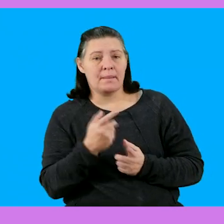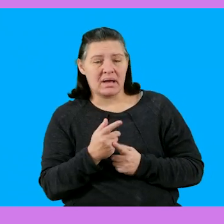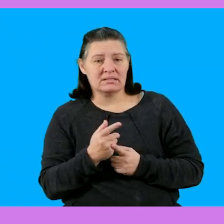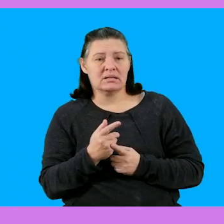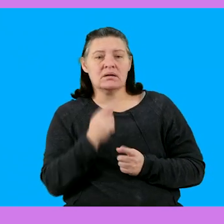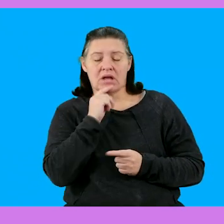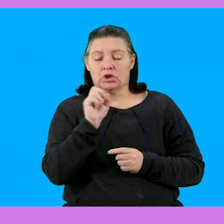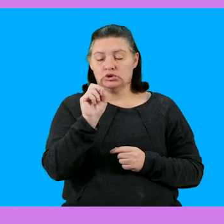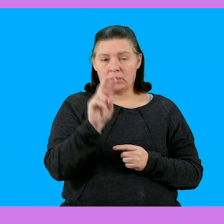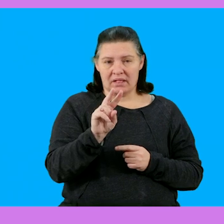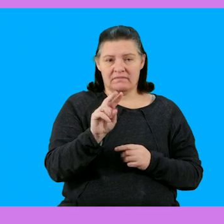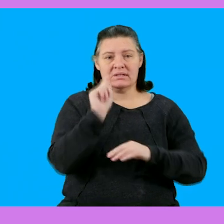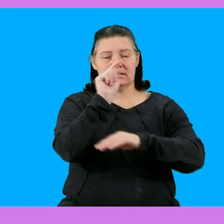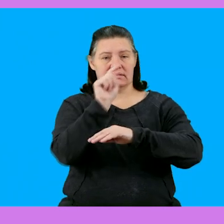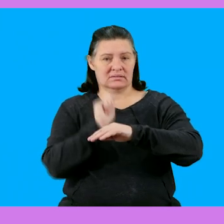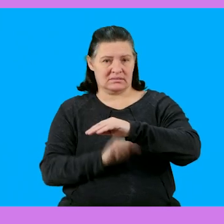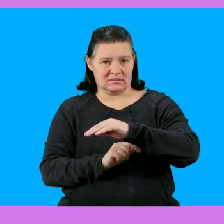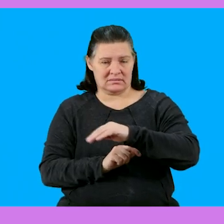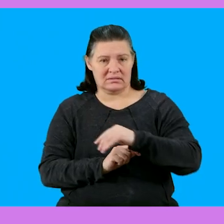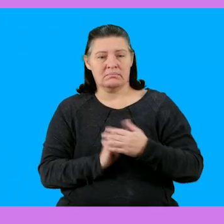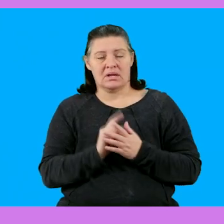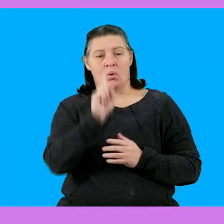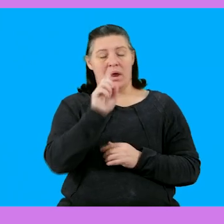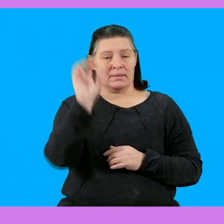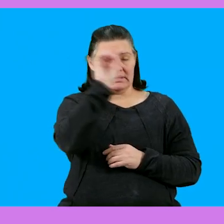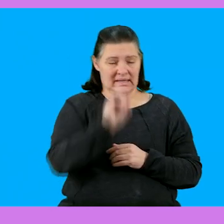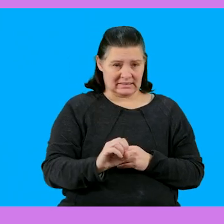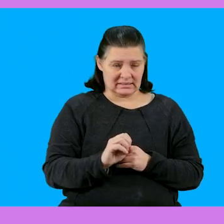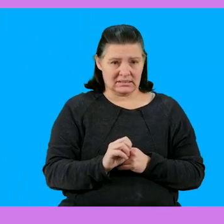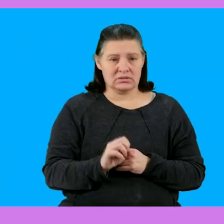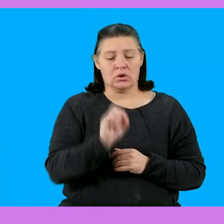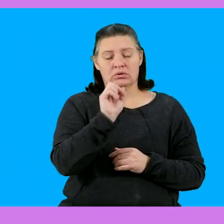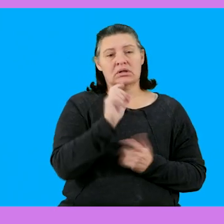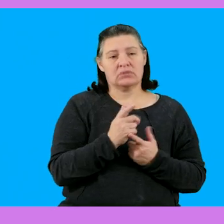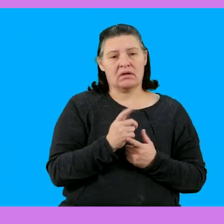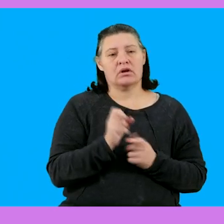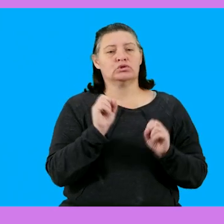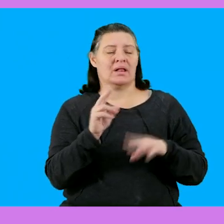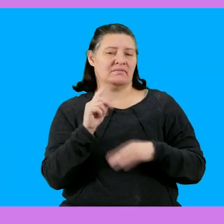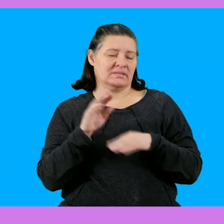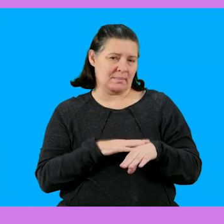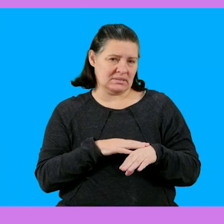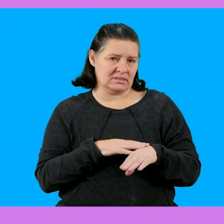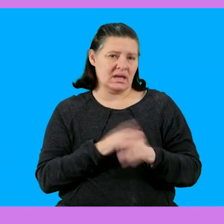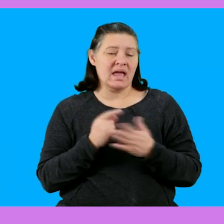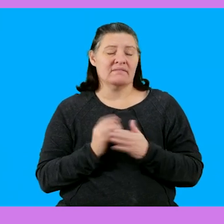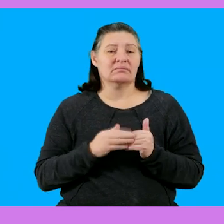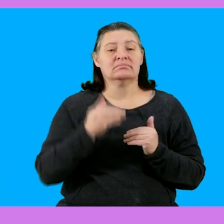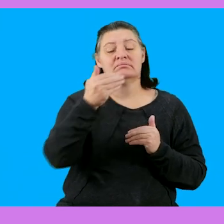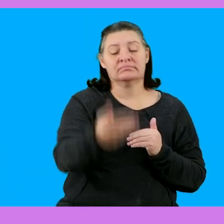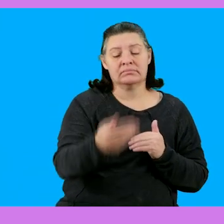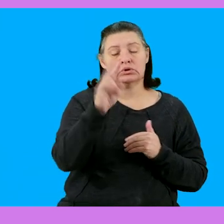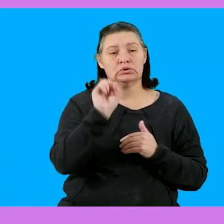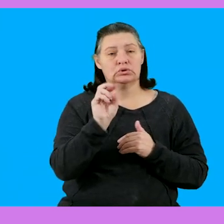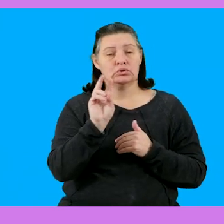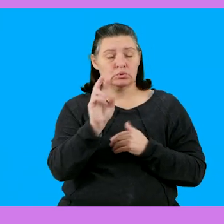I will take 12% divided by 12 months. That's giving me the 1%. And that will be 12 times. And obviously, if it's then over a period